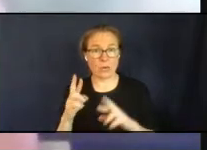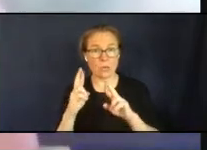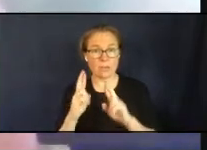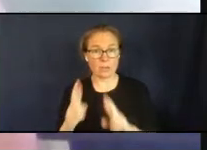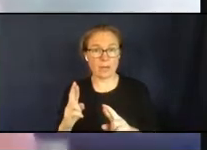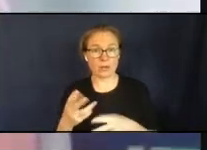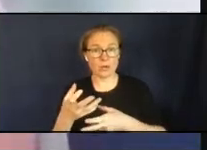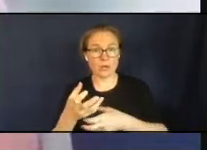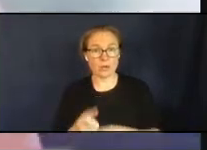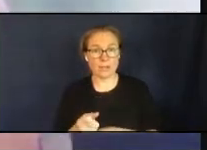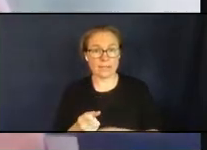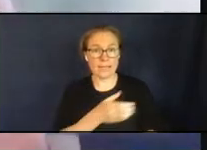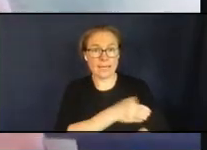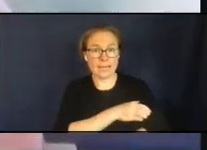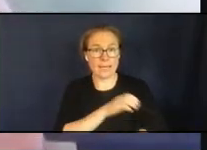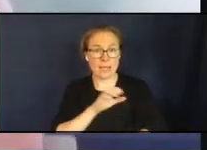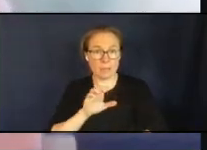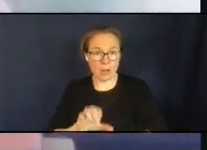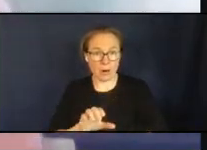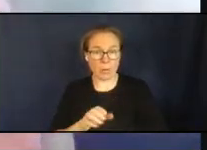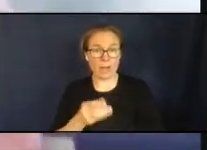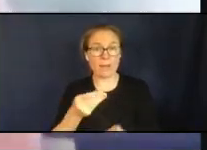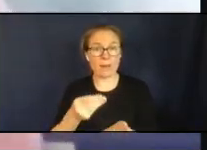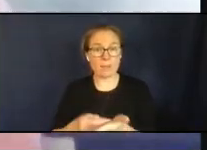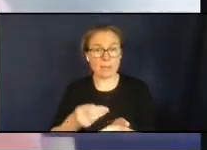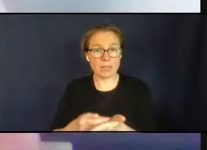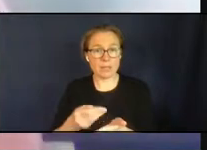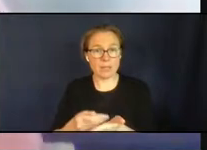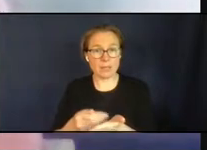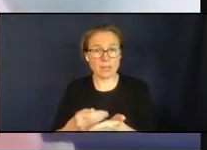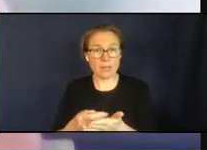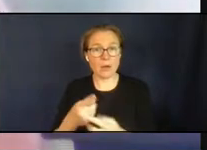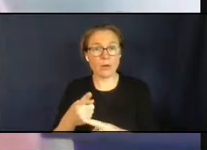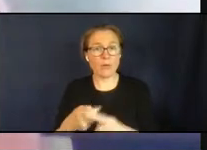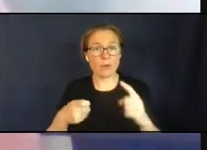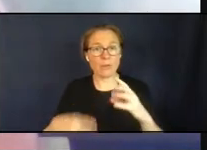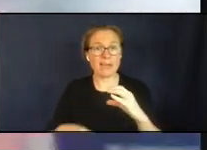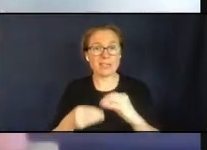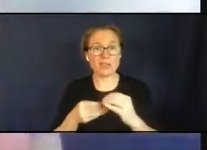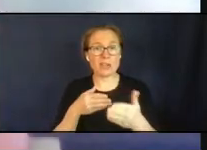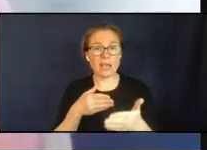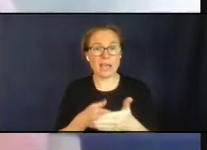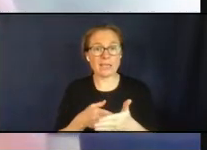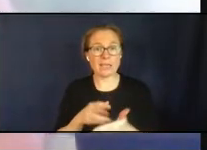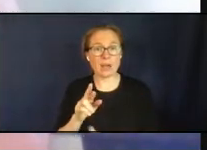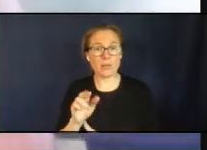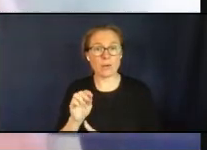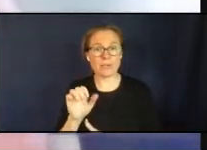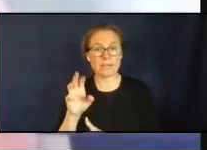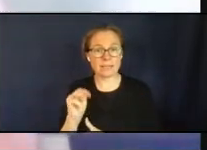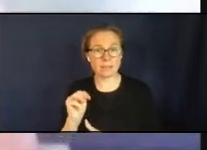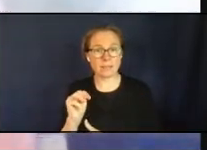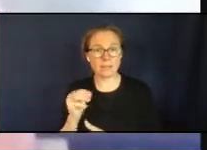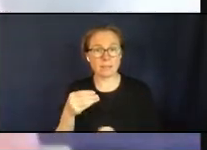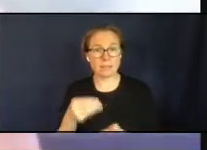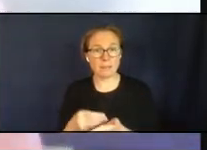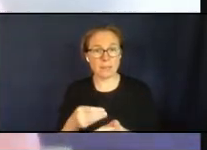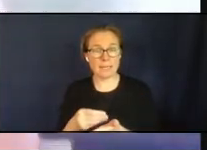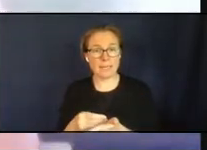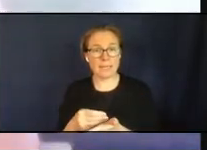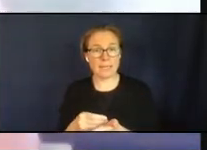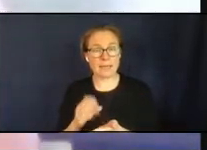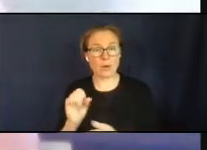supplier diversity are all funded through additional anti-racism funds that were allocated by OHSU rather than through